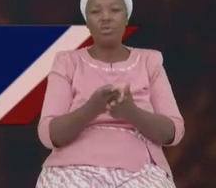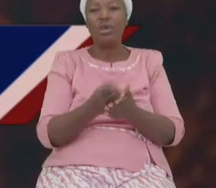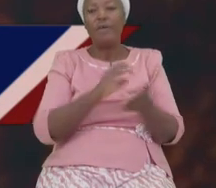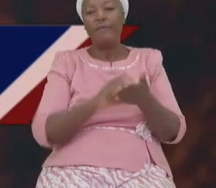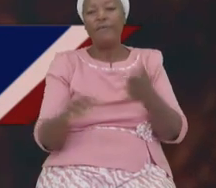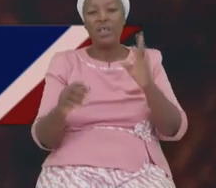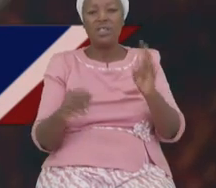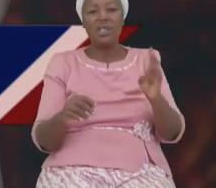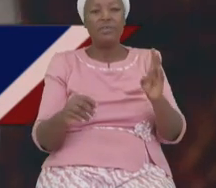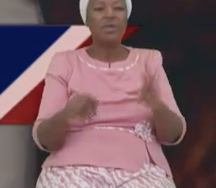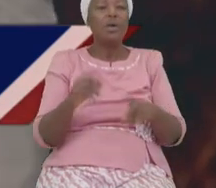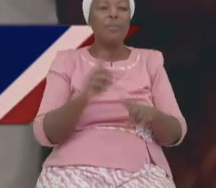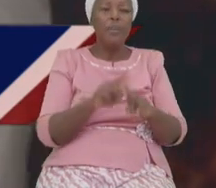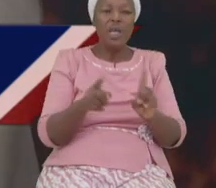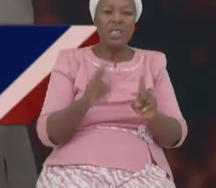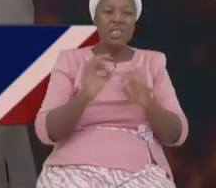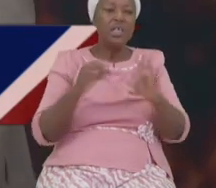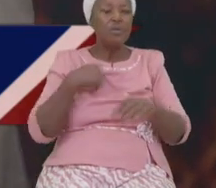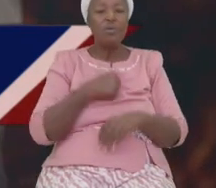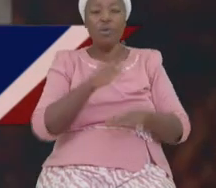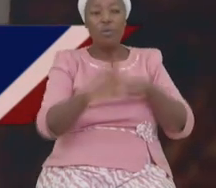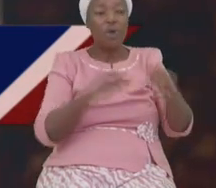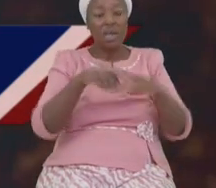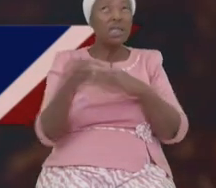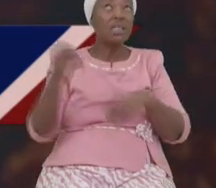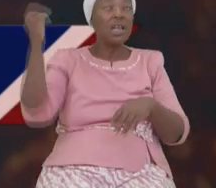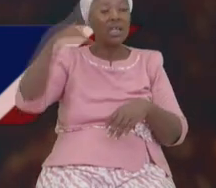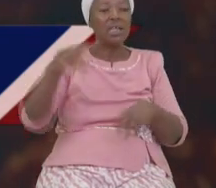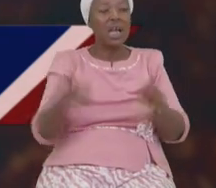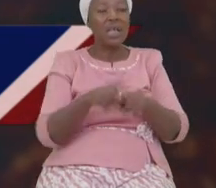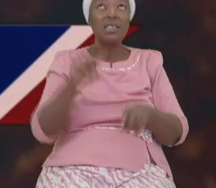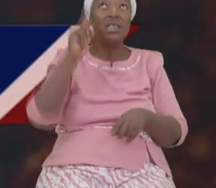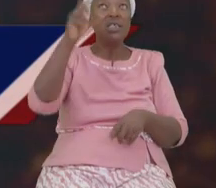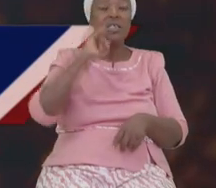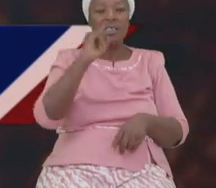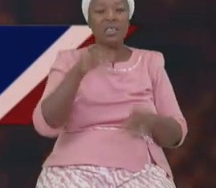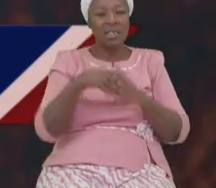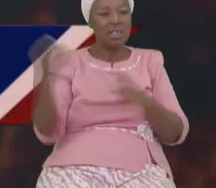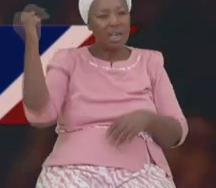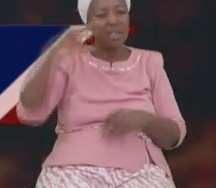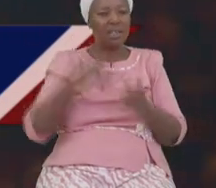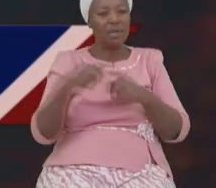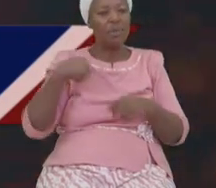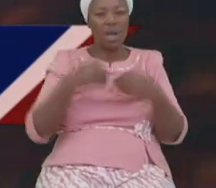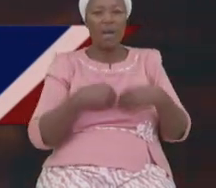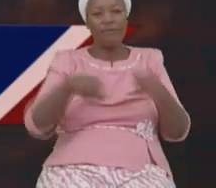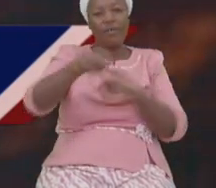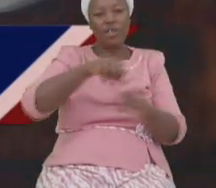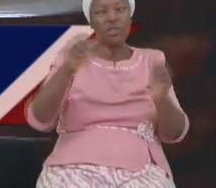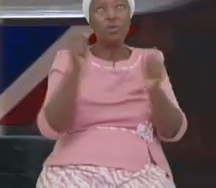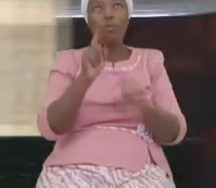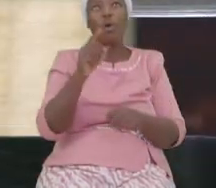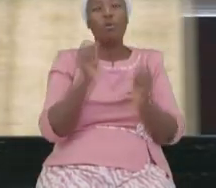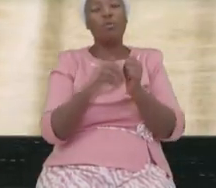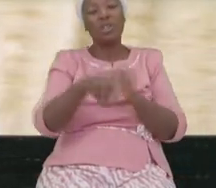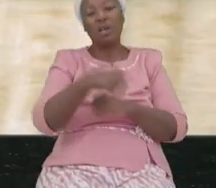it says, but if we walk in the light, as he is in the light, we have fellowship one with